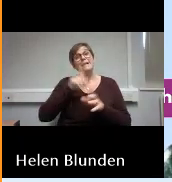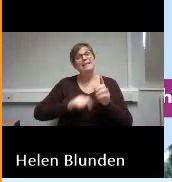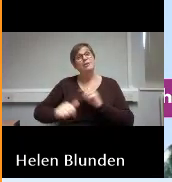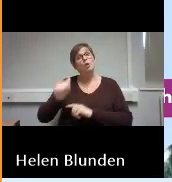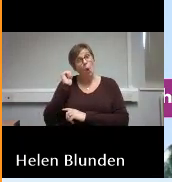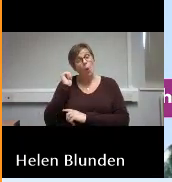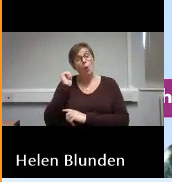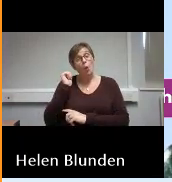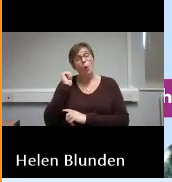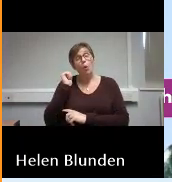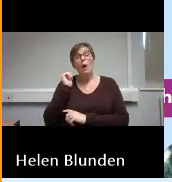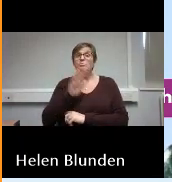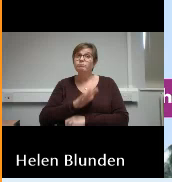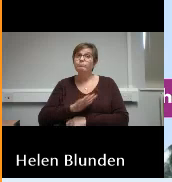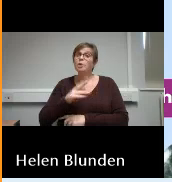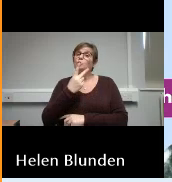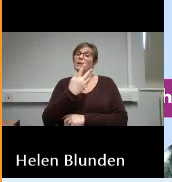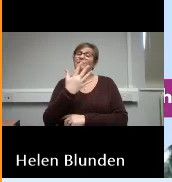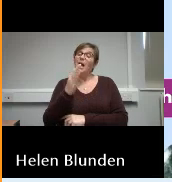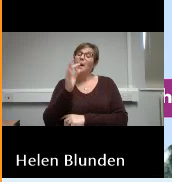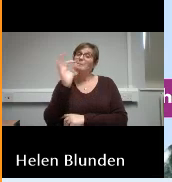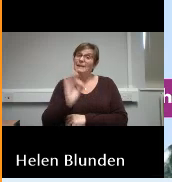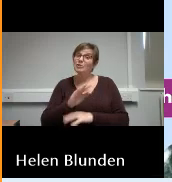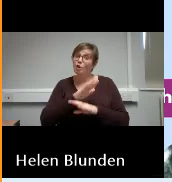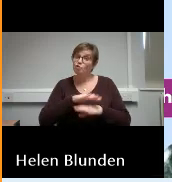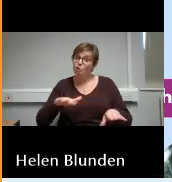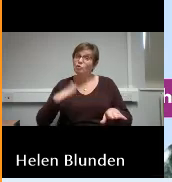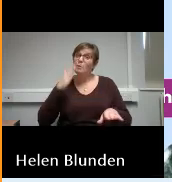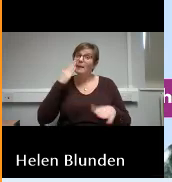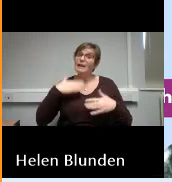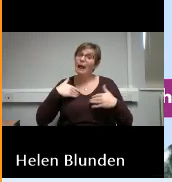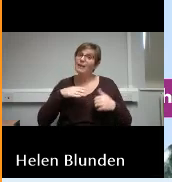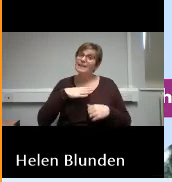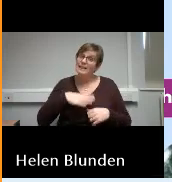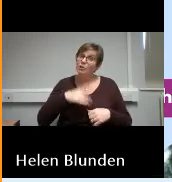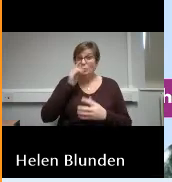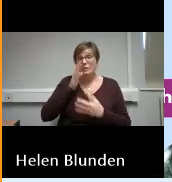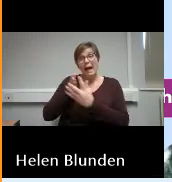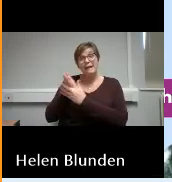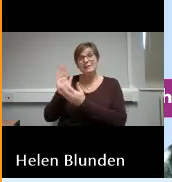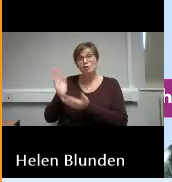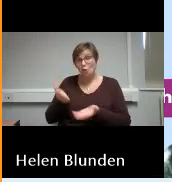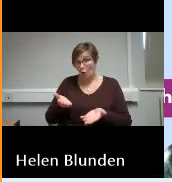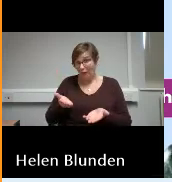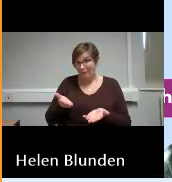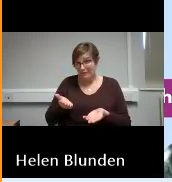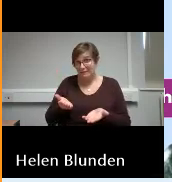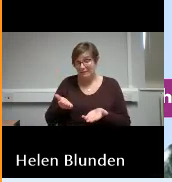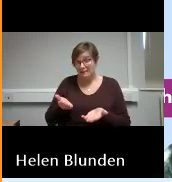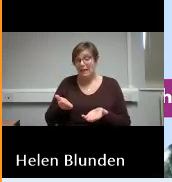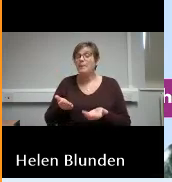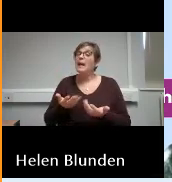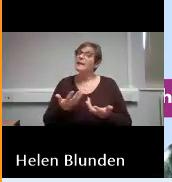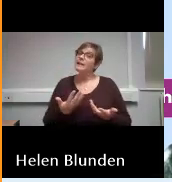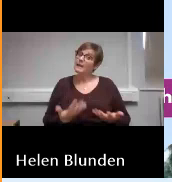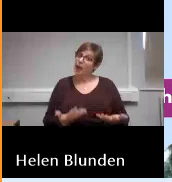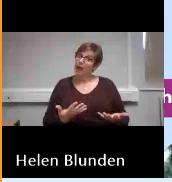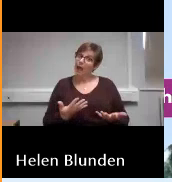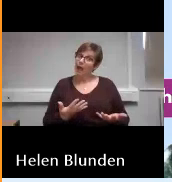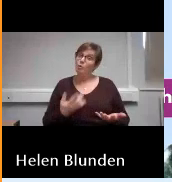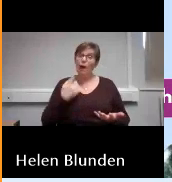about 25% of children who had a mental health need were able to access a service. So now I think we've